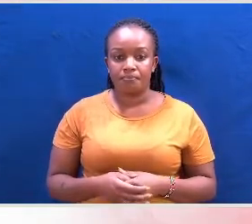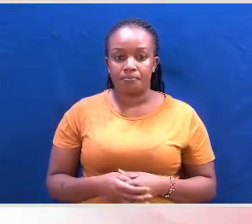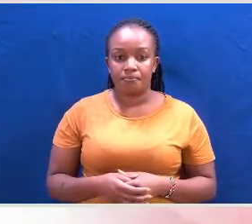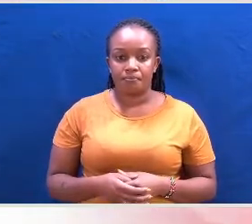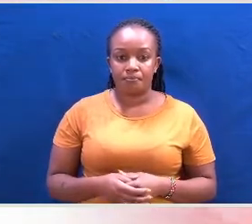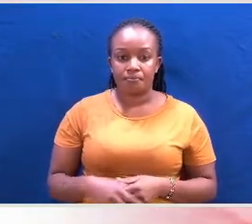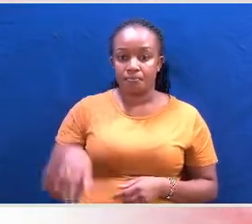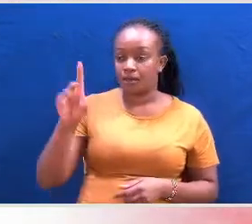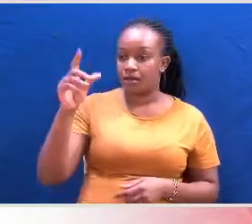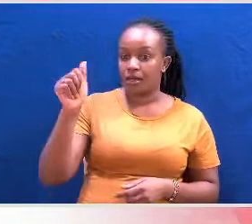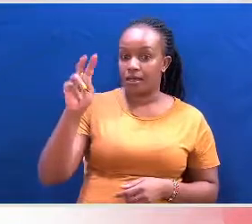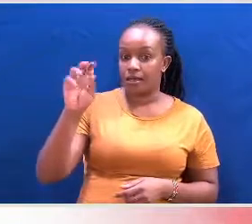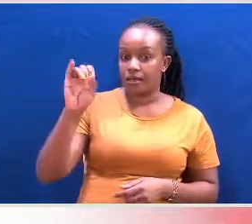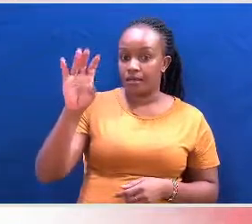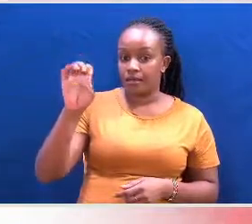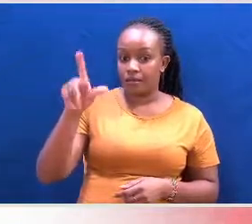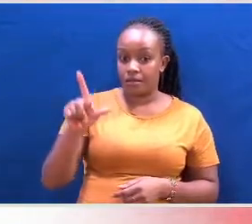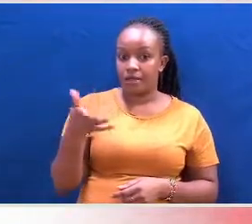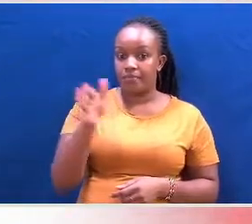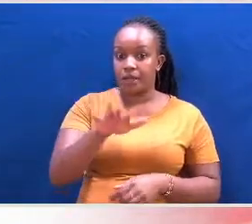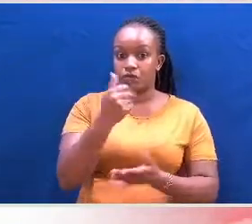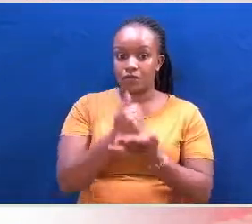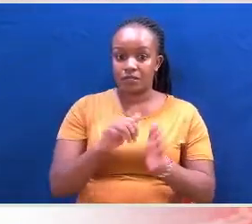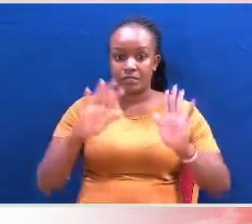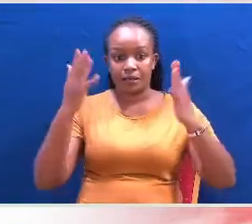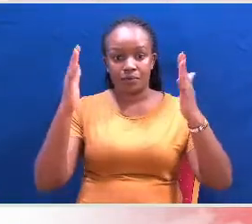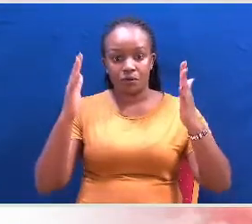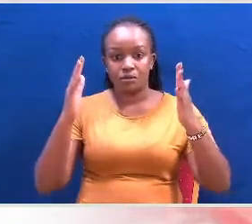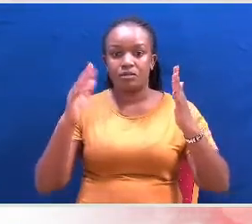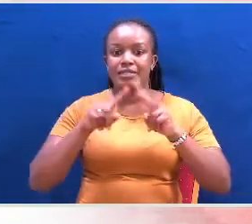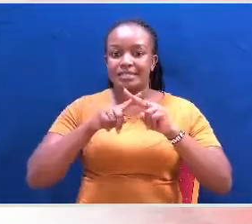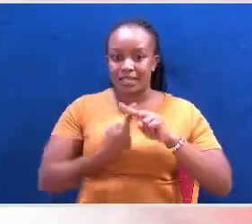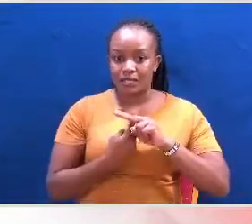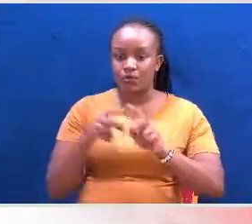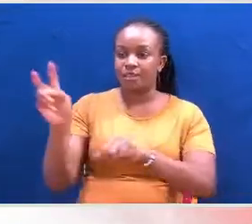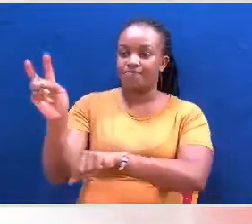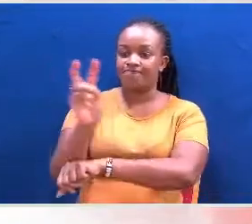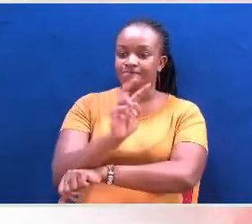Justice Daniel Musinga's assumption of office ceremony began with his guard of honor.